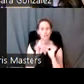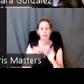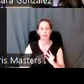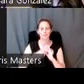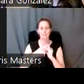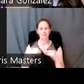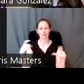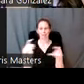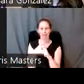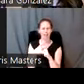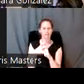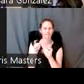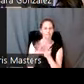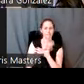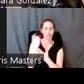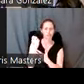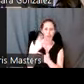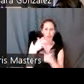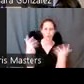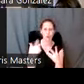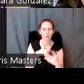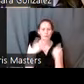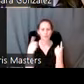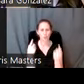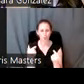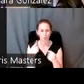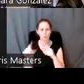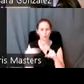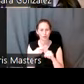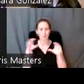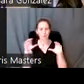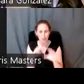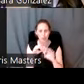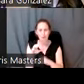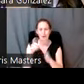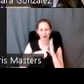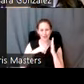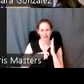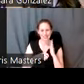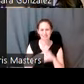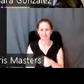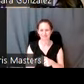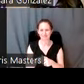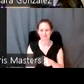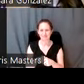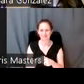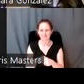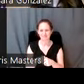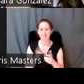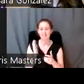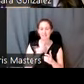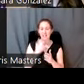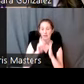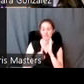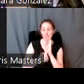complicate our understanding of what it is we do when we do archaeology. Our investigations